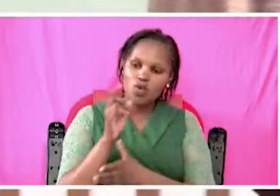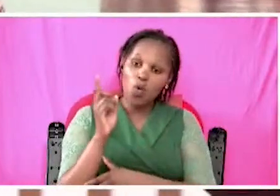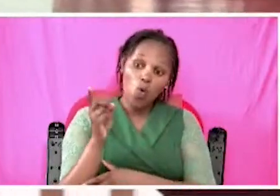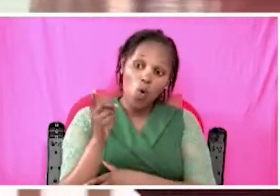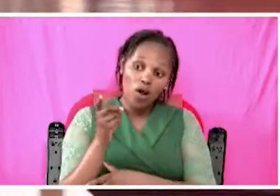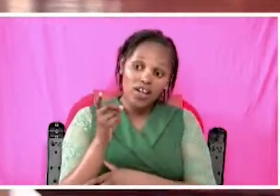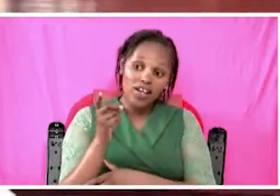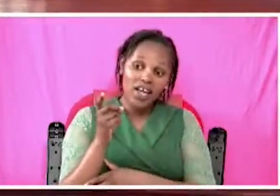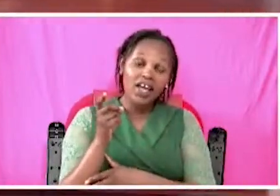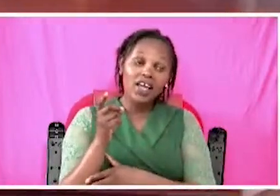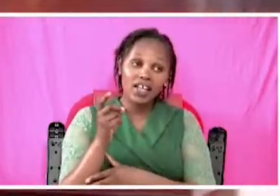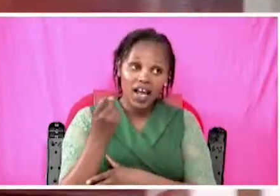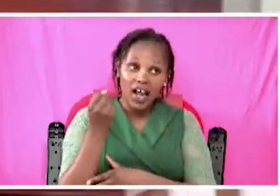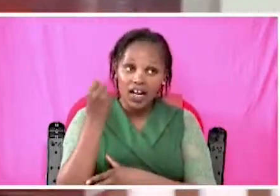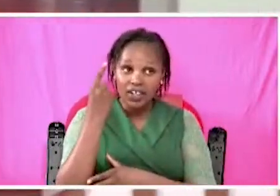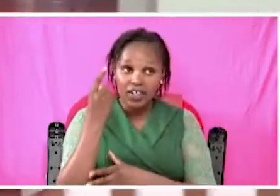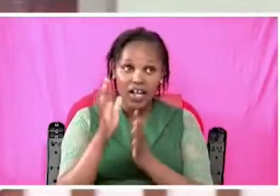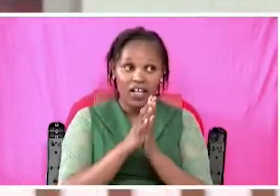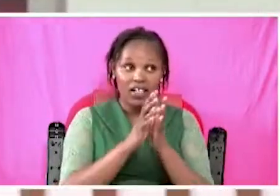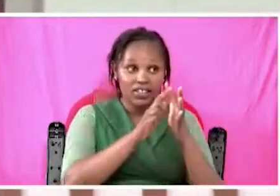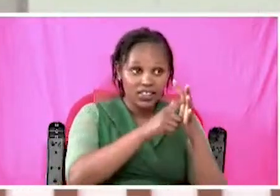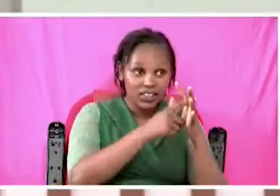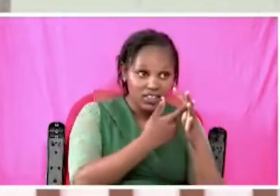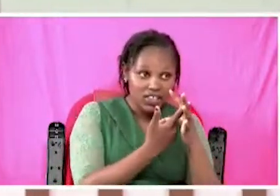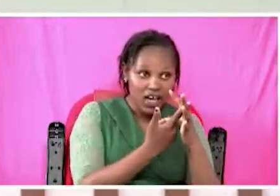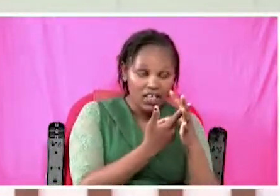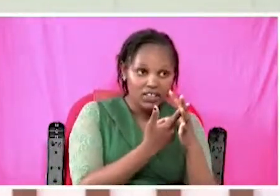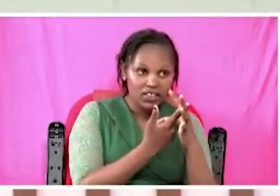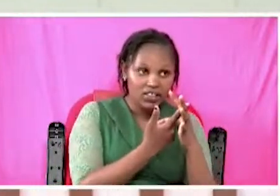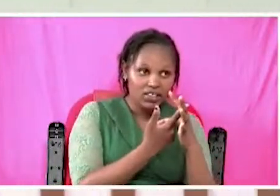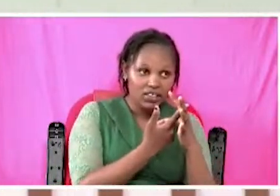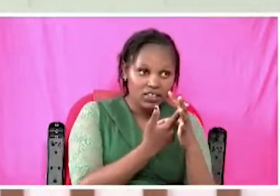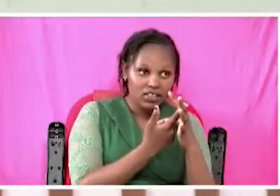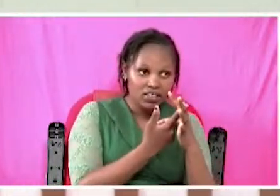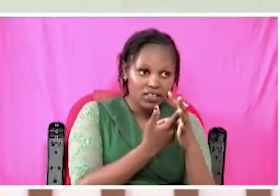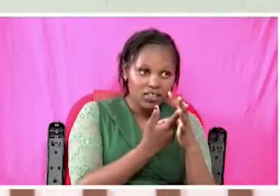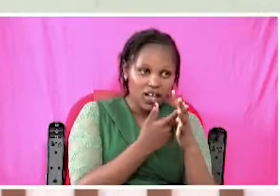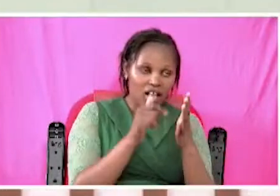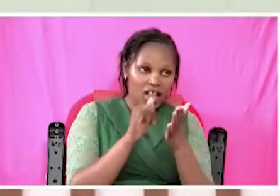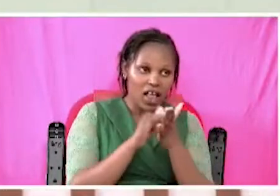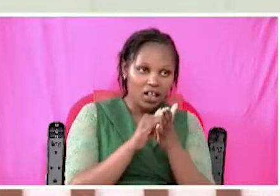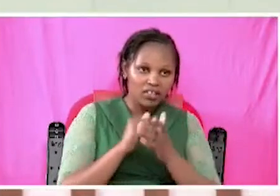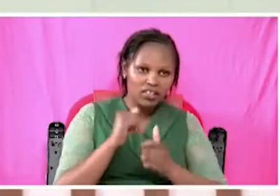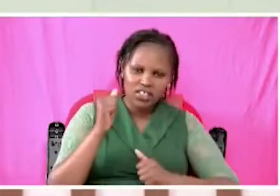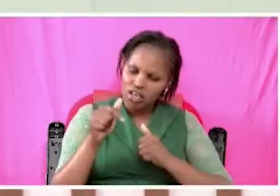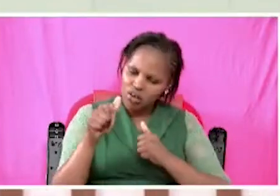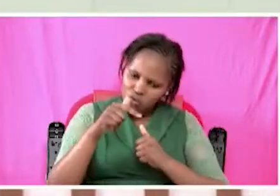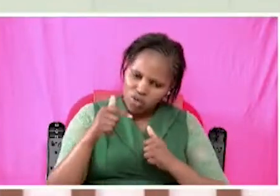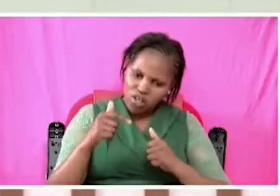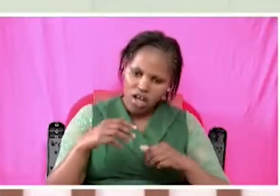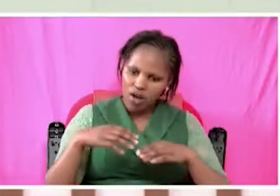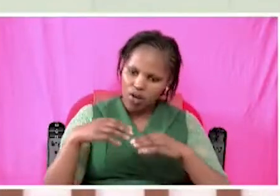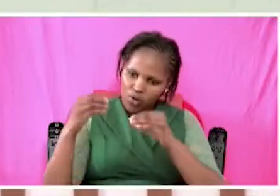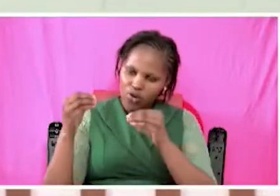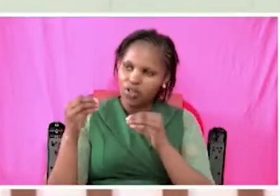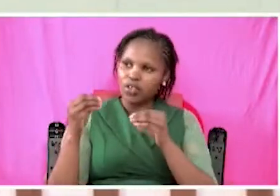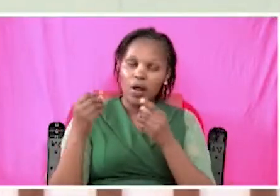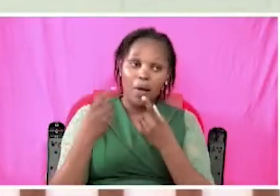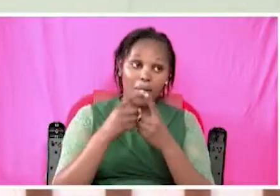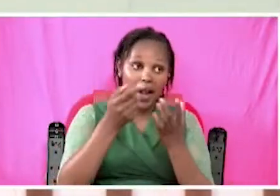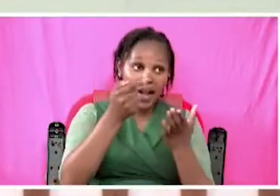quickly. And he begins a downward spiral that we are going to look. But